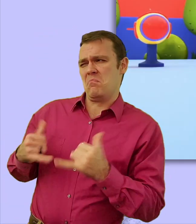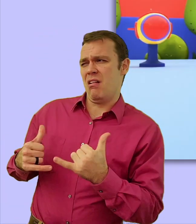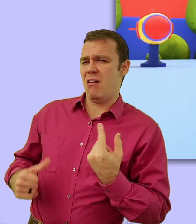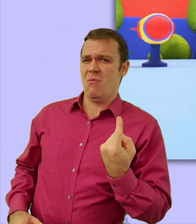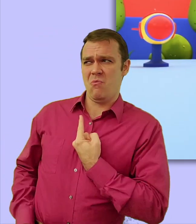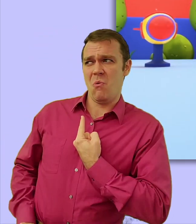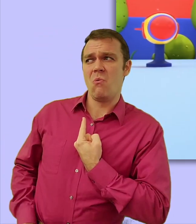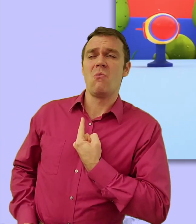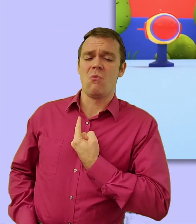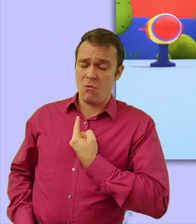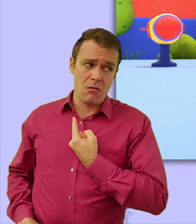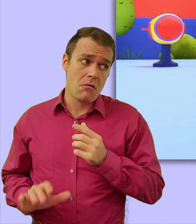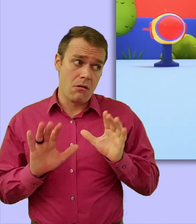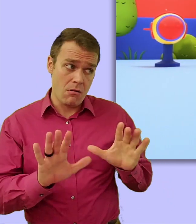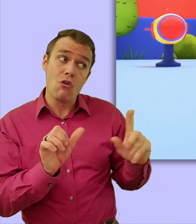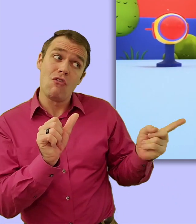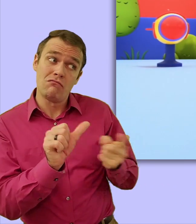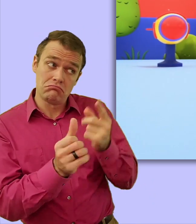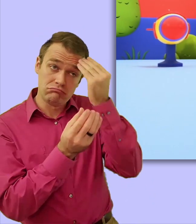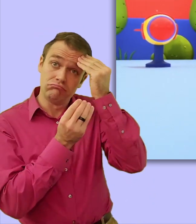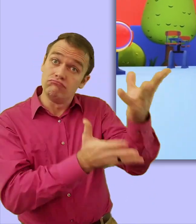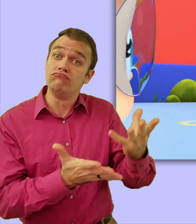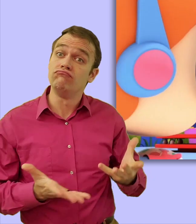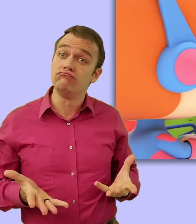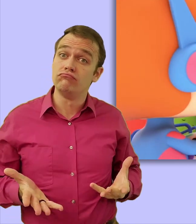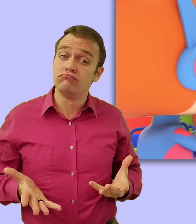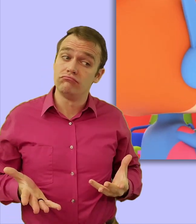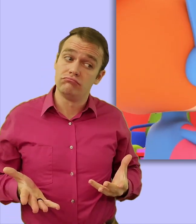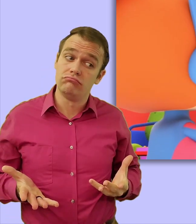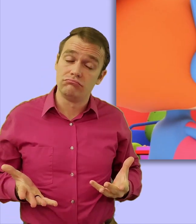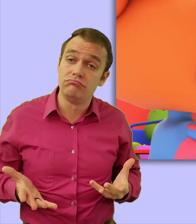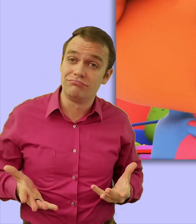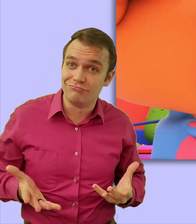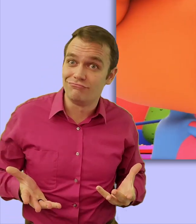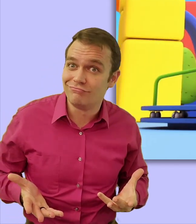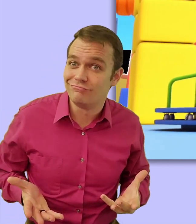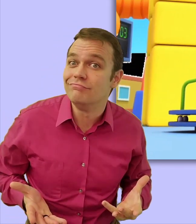myself. Okay, but first I have something to tell you.